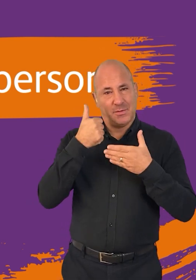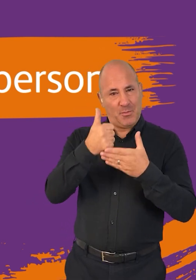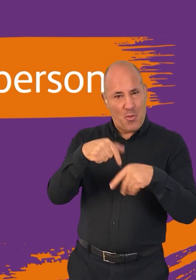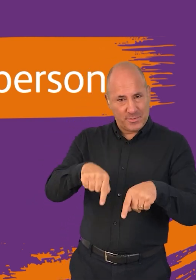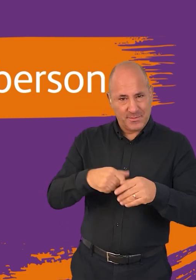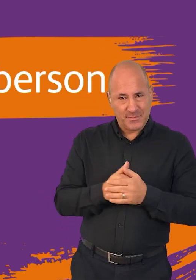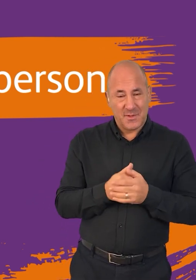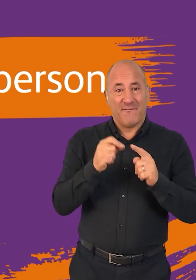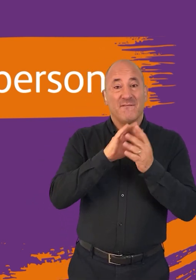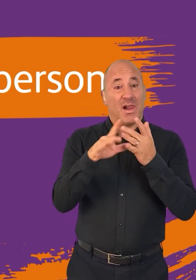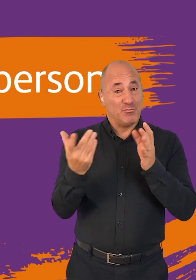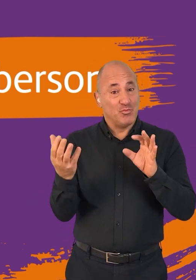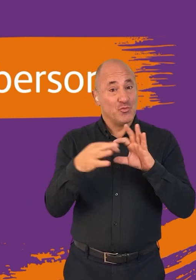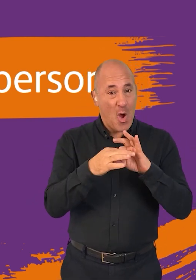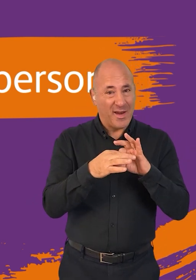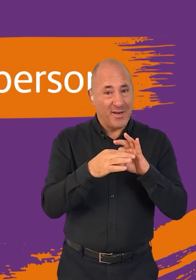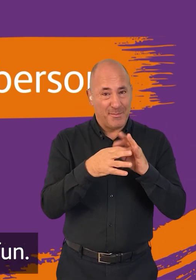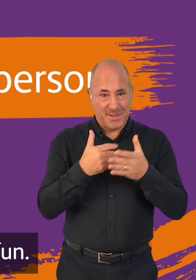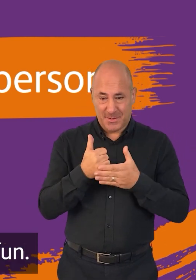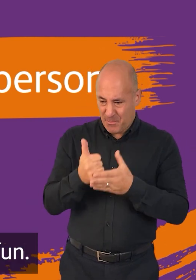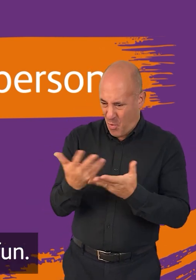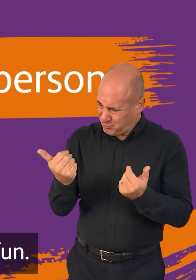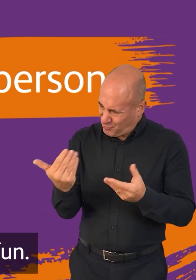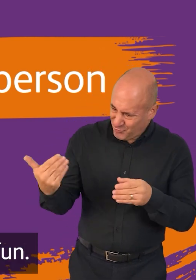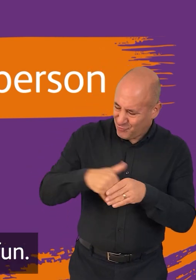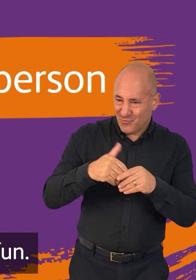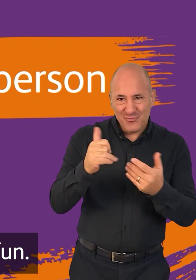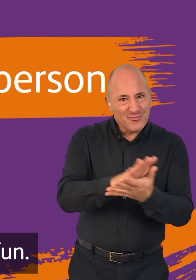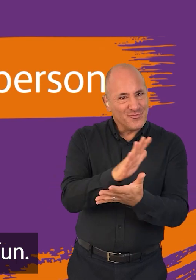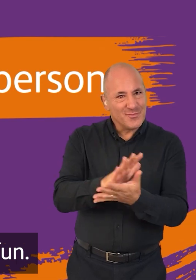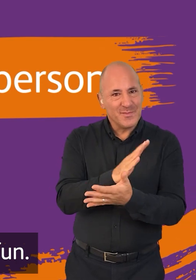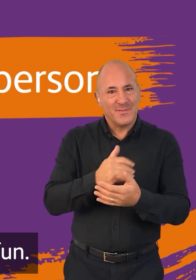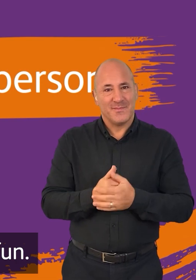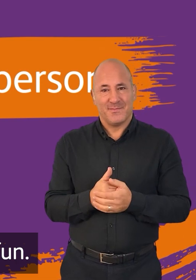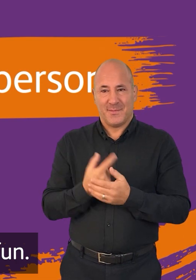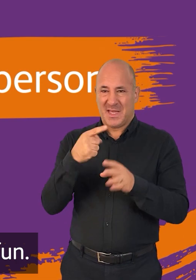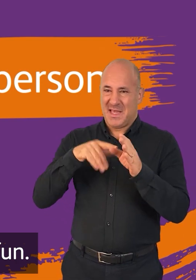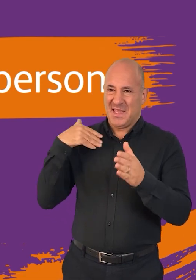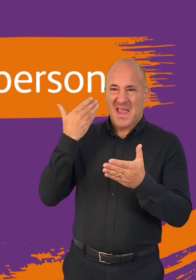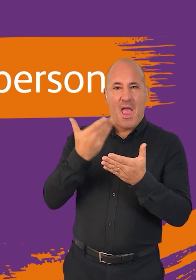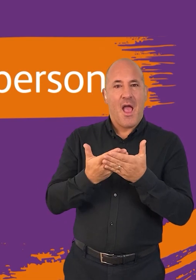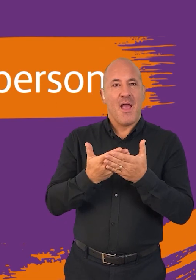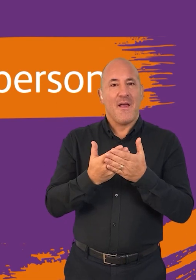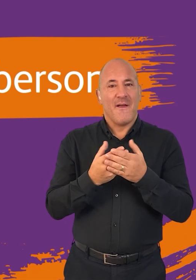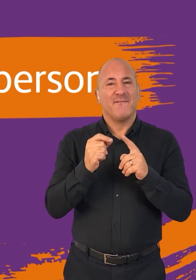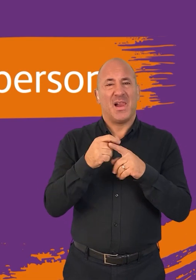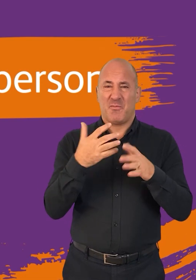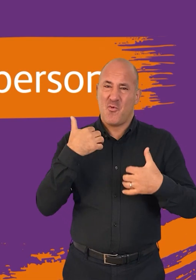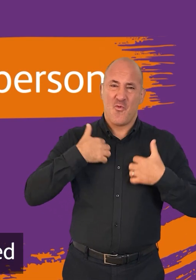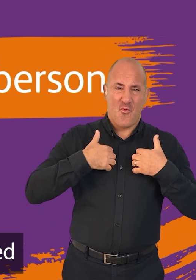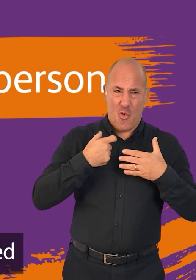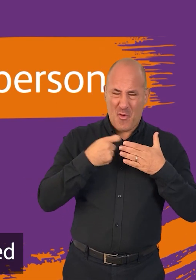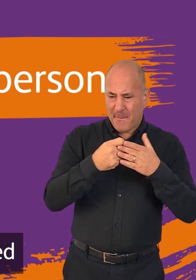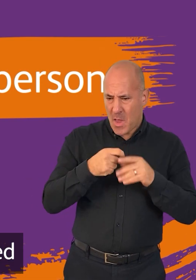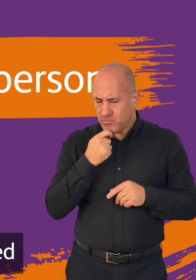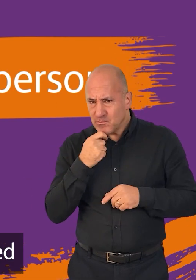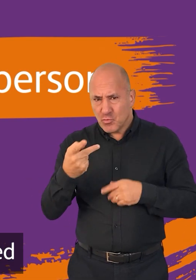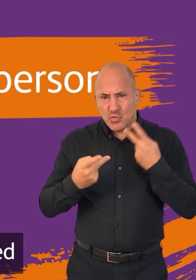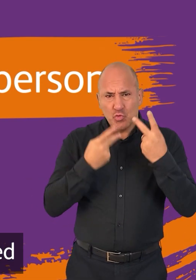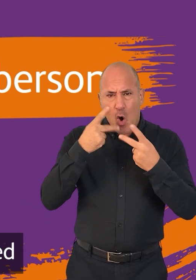by SENSE, and Phil joins in the sessions supporting Arlo to take part and have fun. Over the past year, Phil